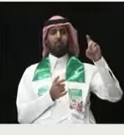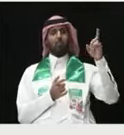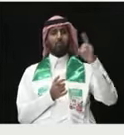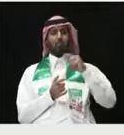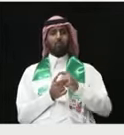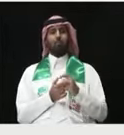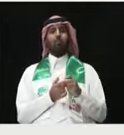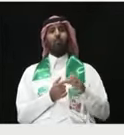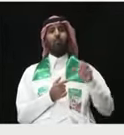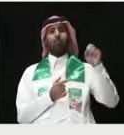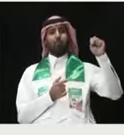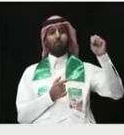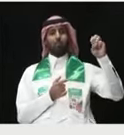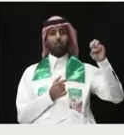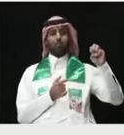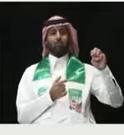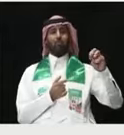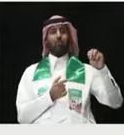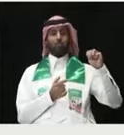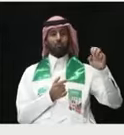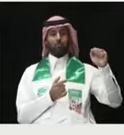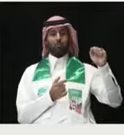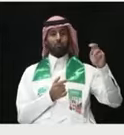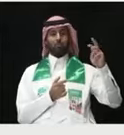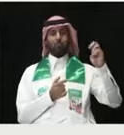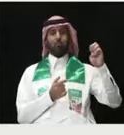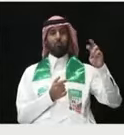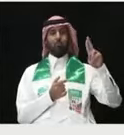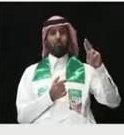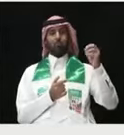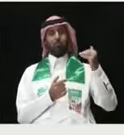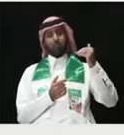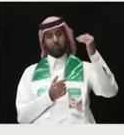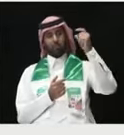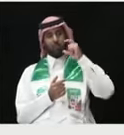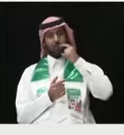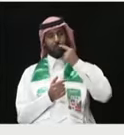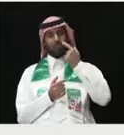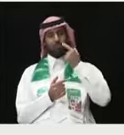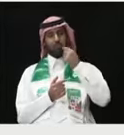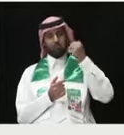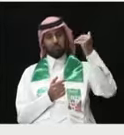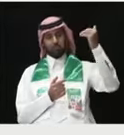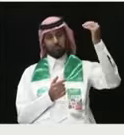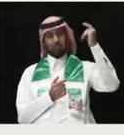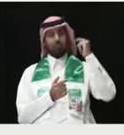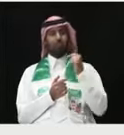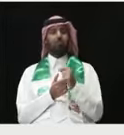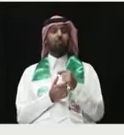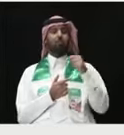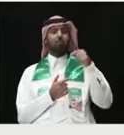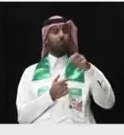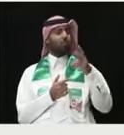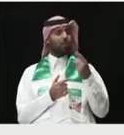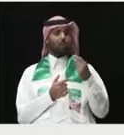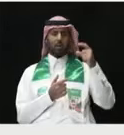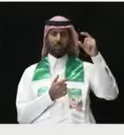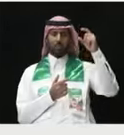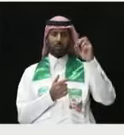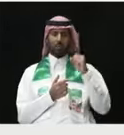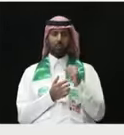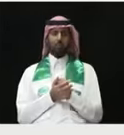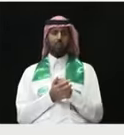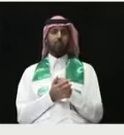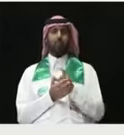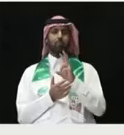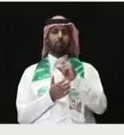Samir grow, the present tense, grow up in Dubai? Yes, he did. He grew up in Dubai.